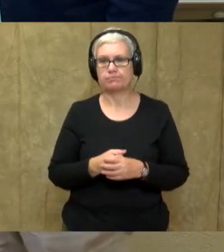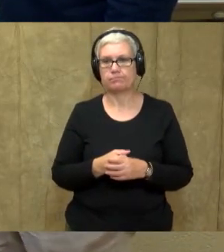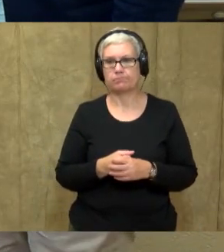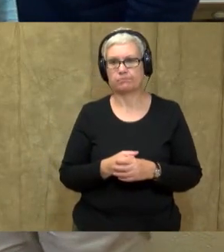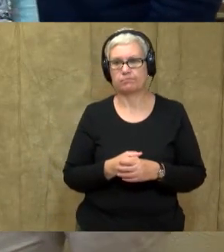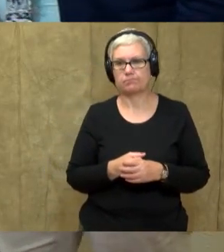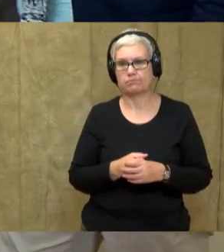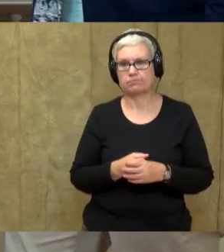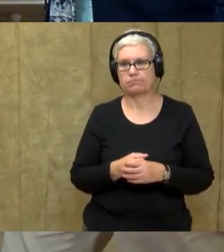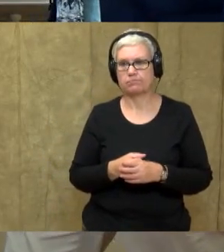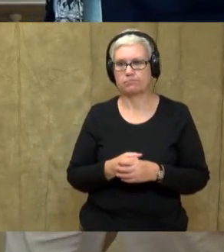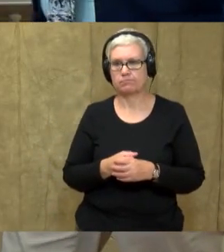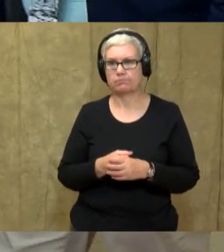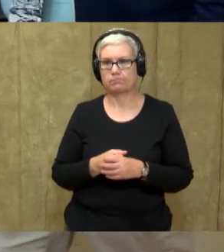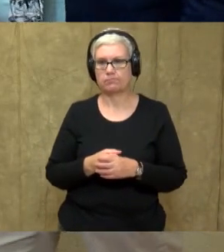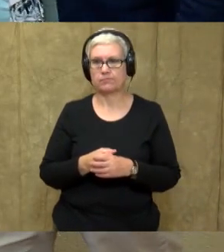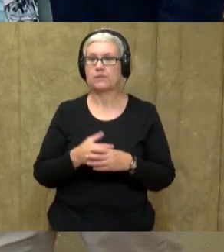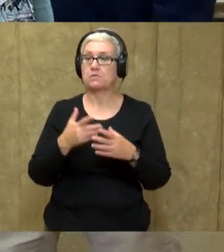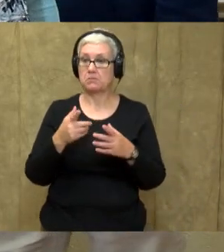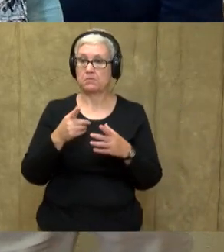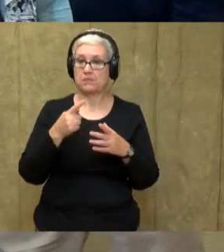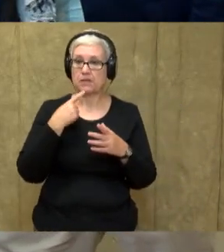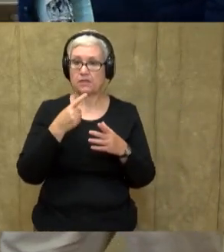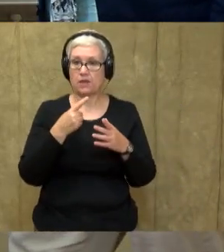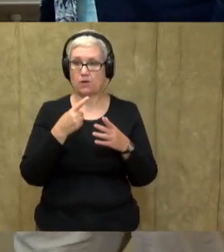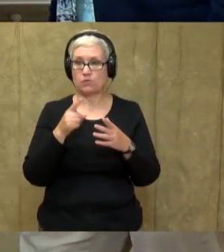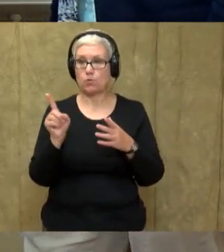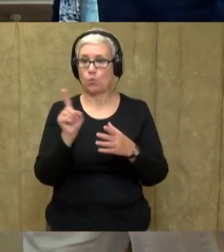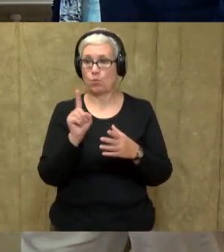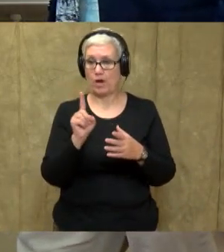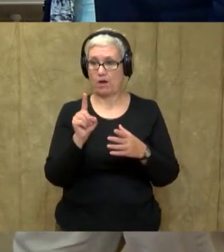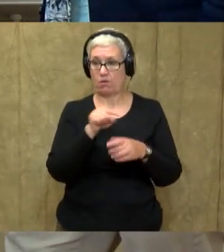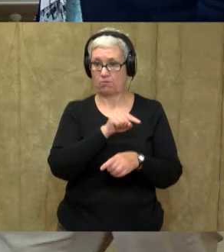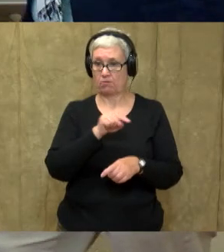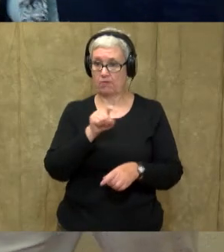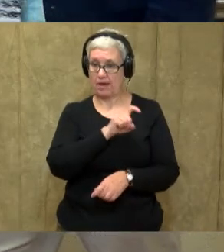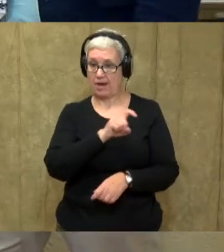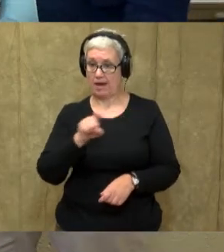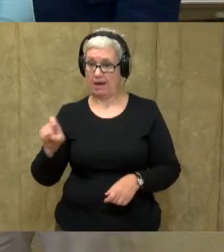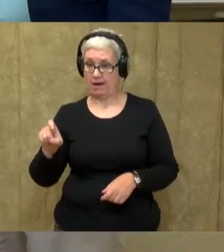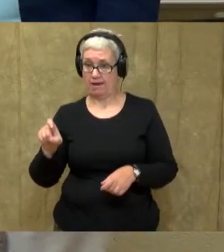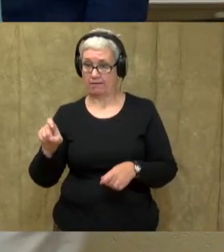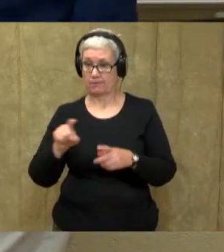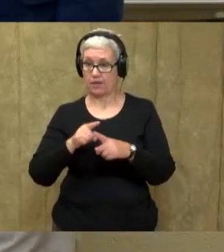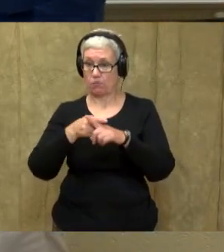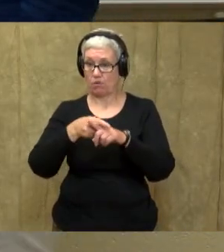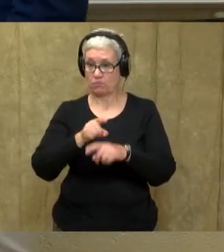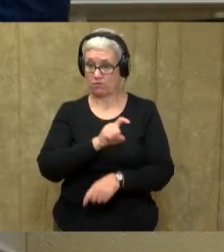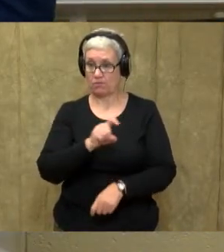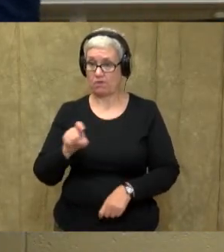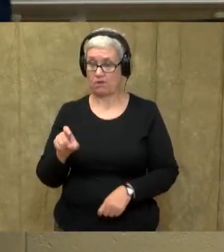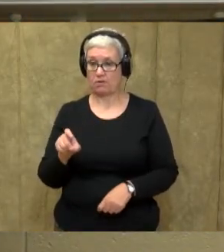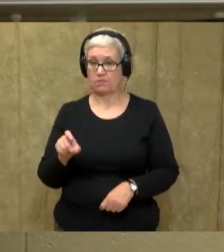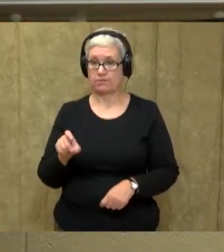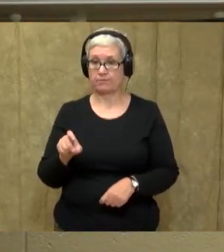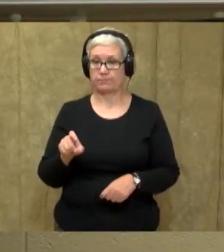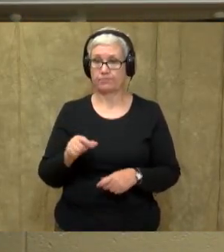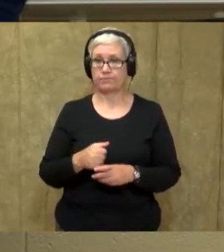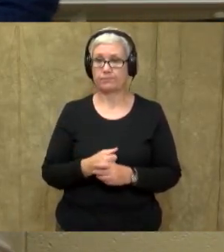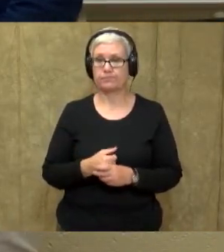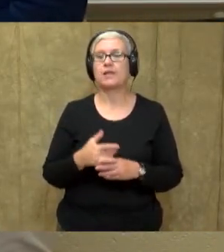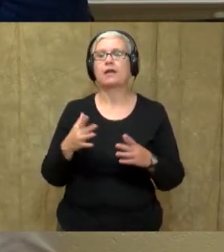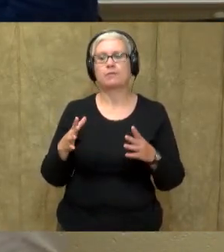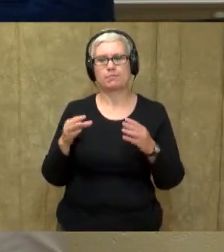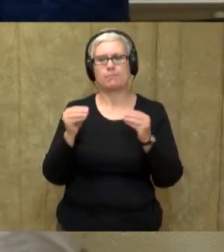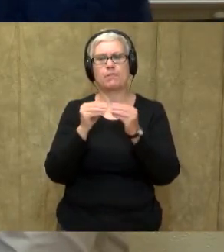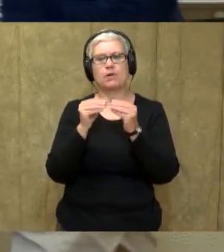us where our graph crosses along the x-axis. And this might be useful, probably more in sports